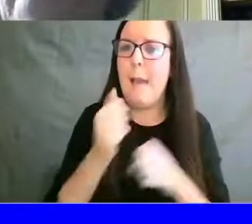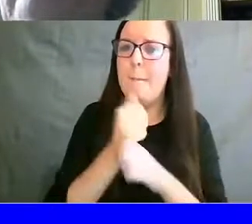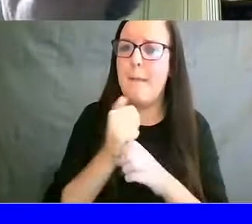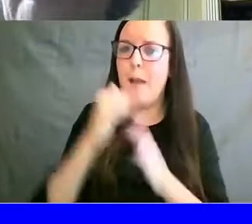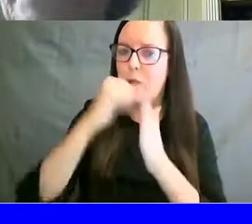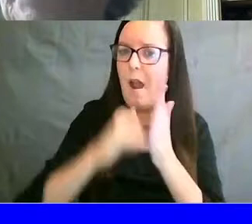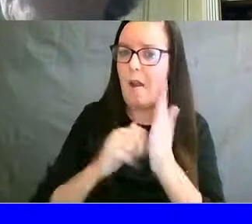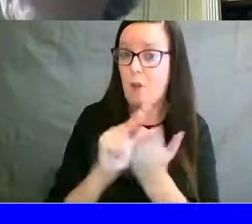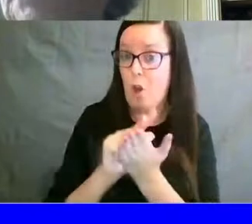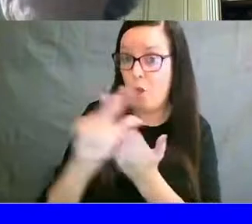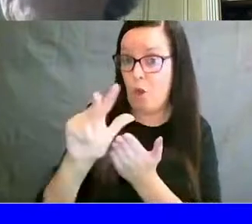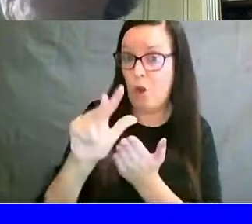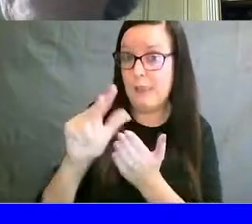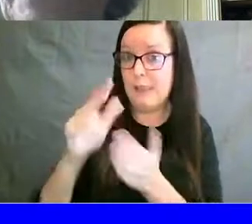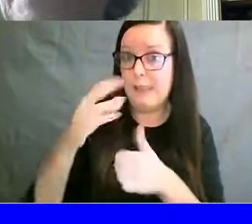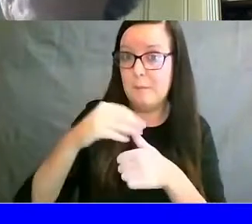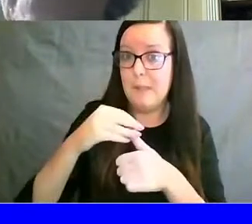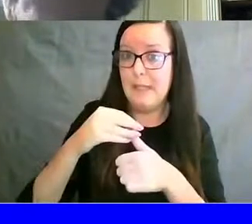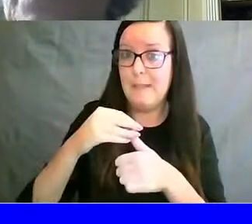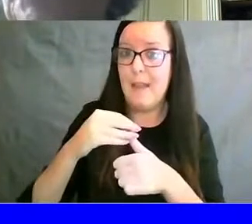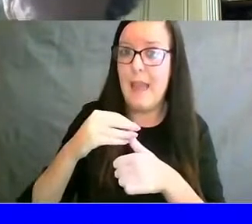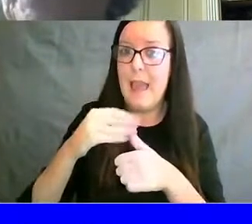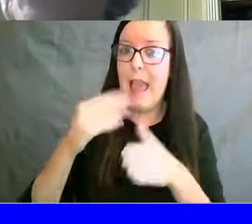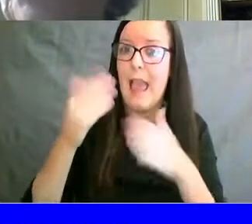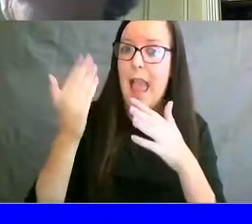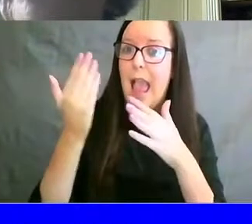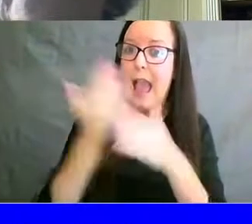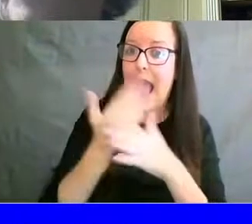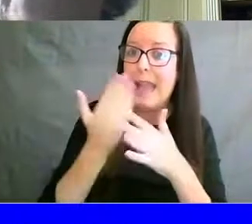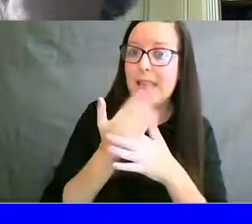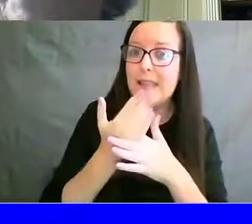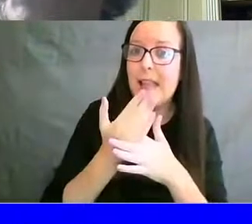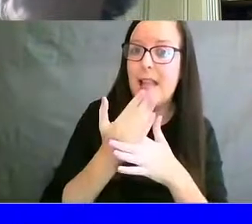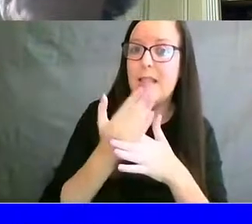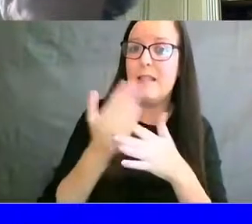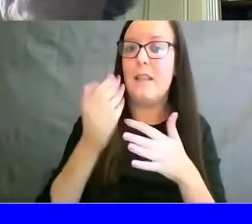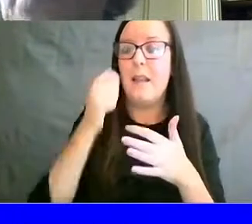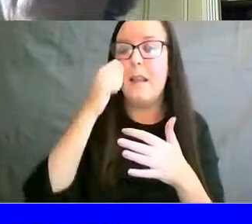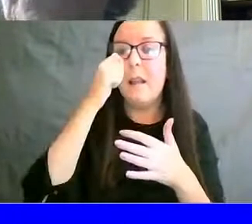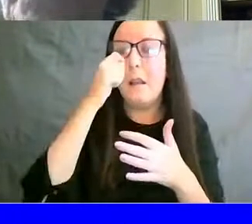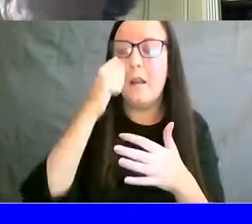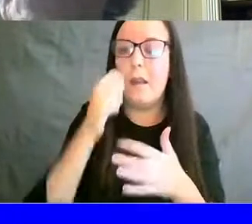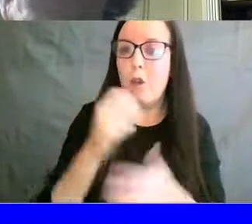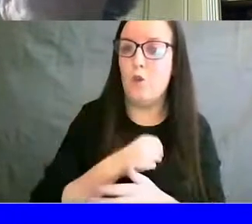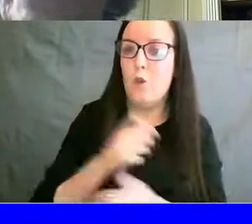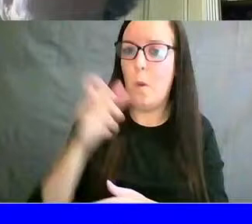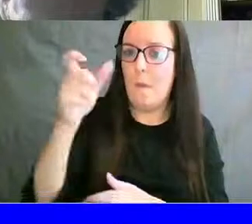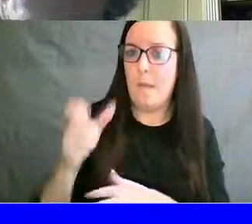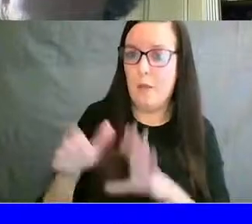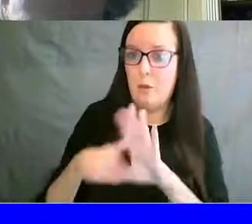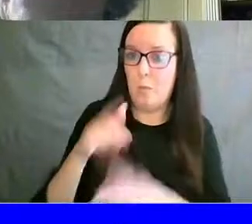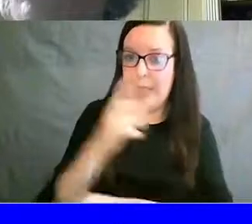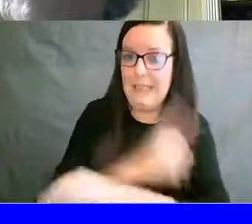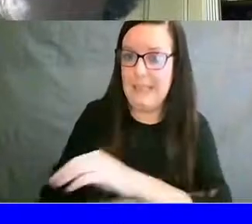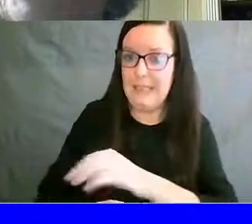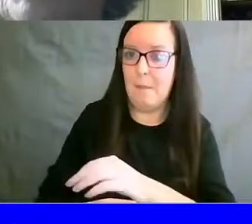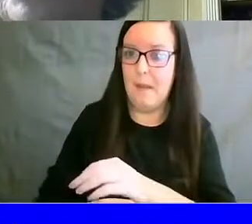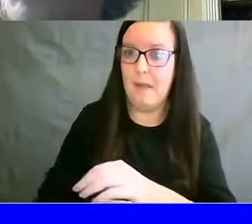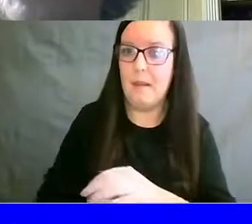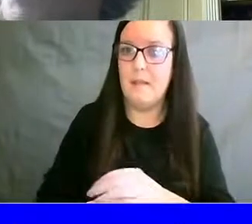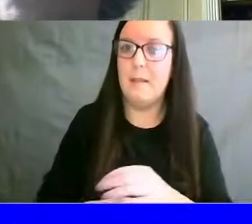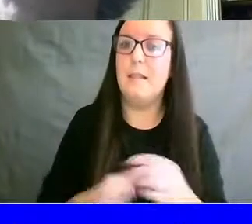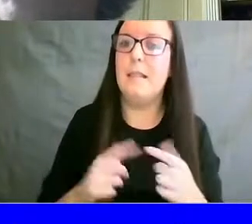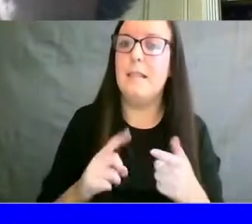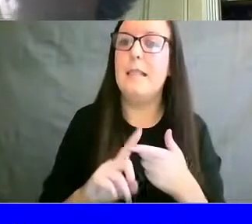particular, access to justice. And again, state parties shall ensure effective access to justice for persons with disabilities on an equal basis